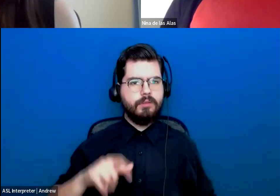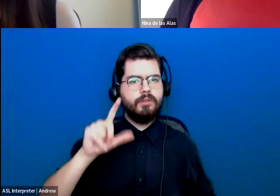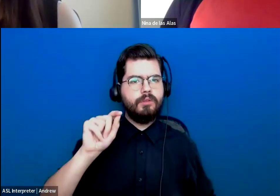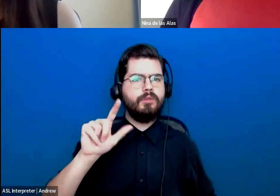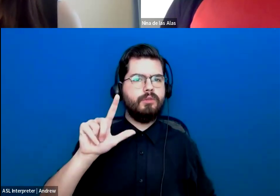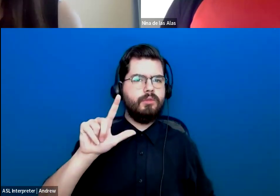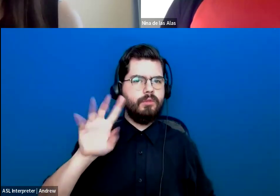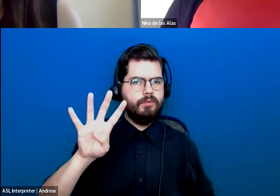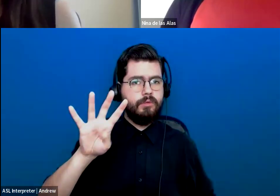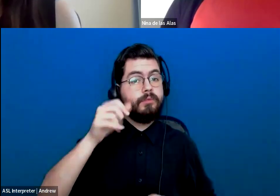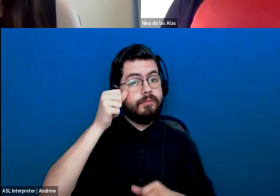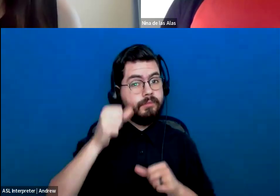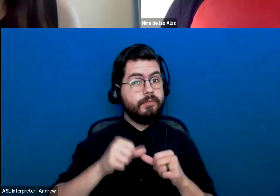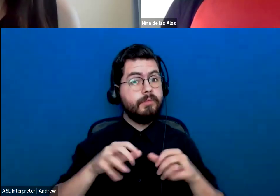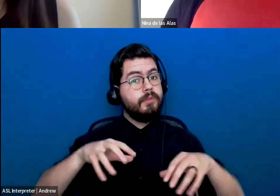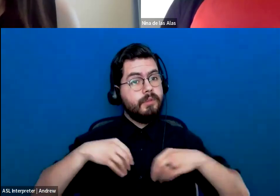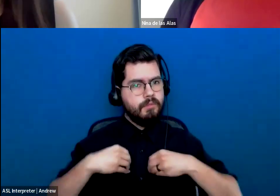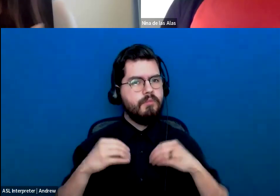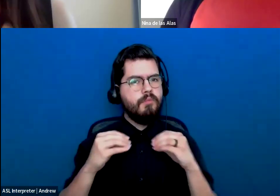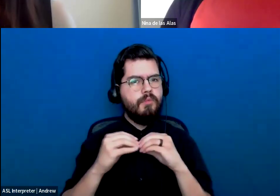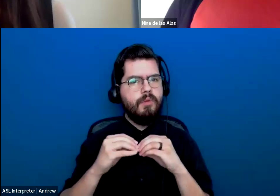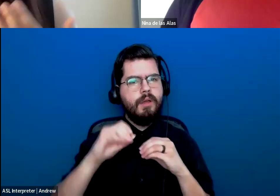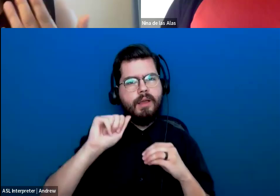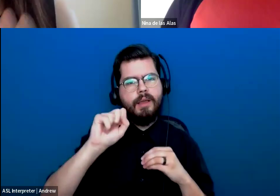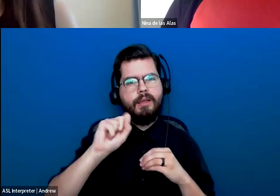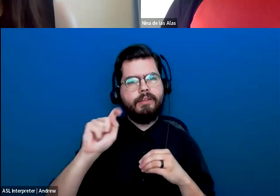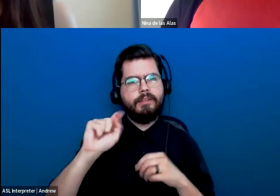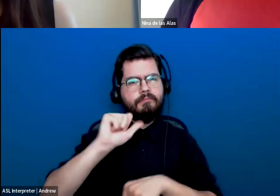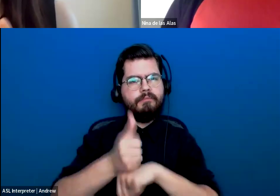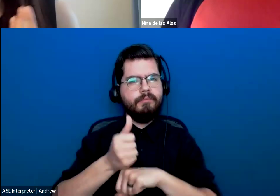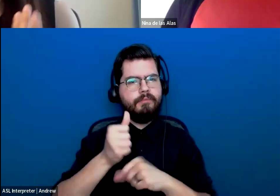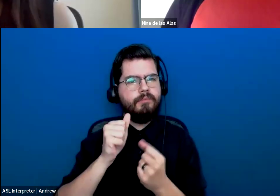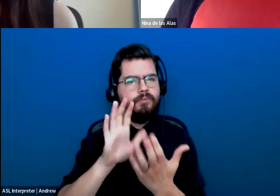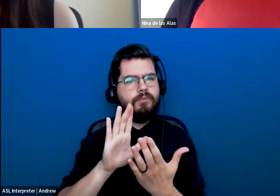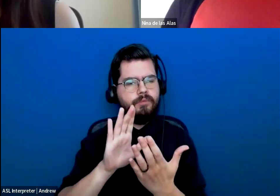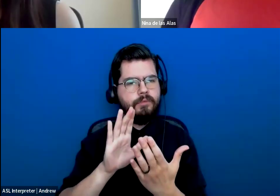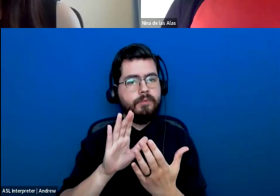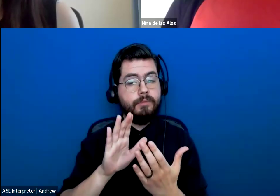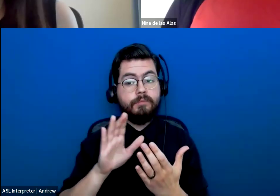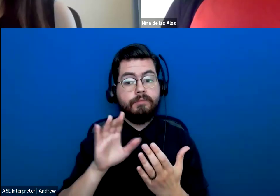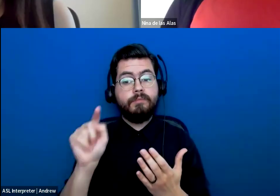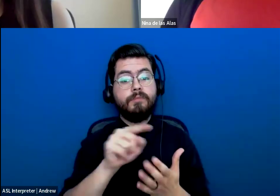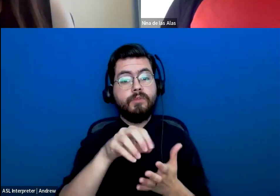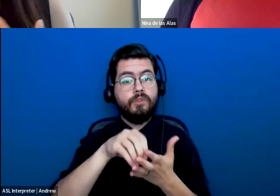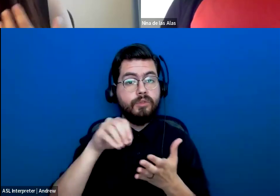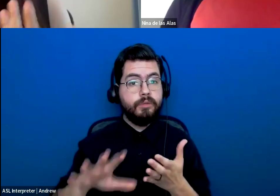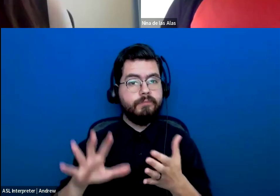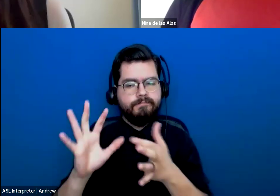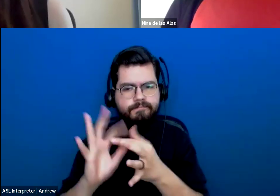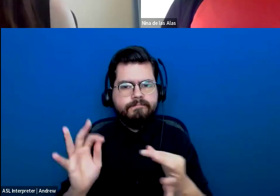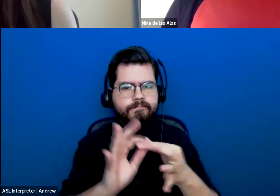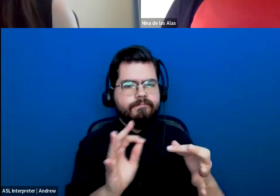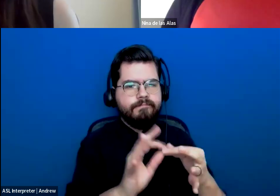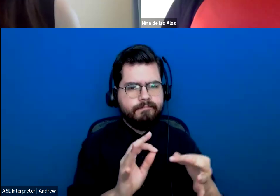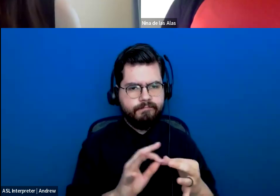mentioned before, we adopted a more asset-based approach, and we start to hear more comments from our students. They tell us that they feel